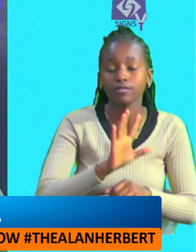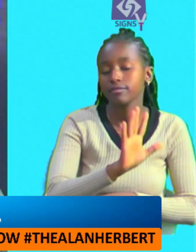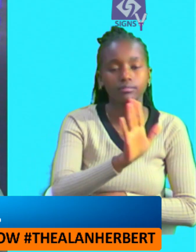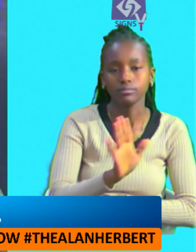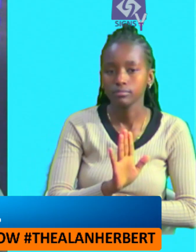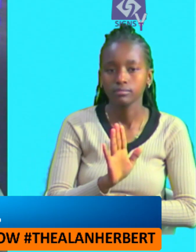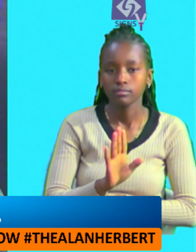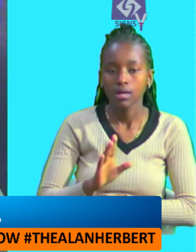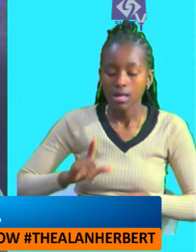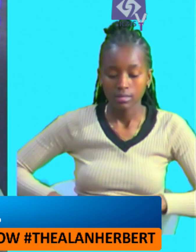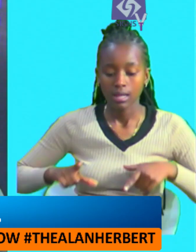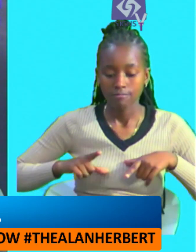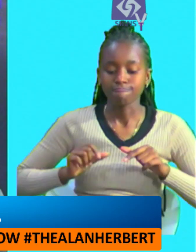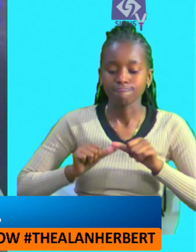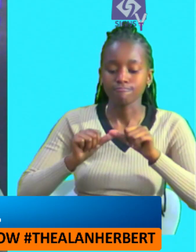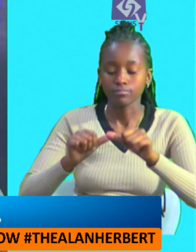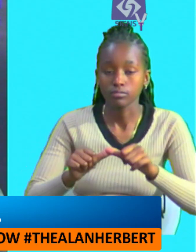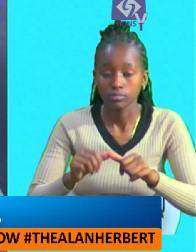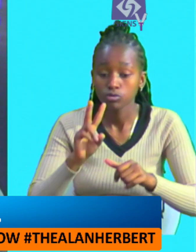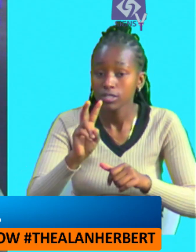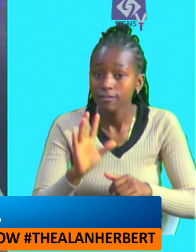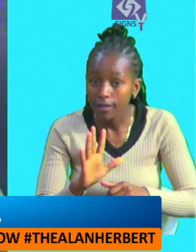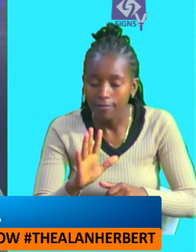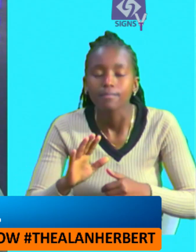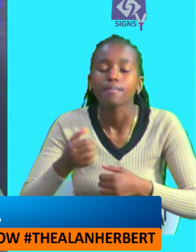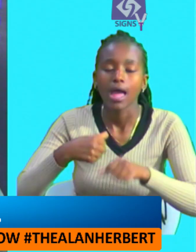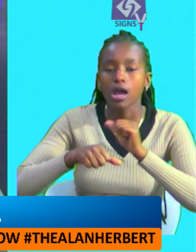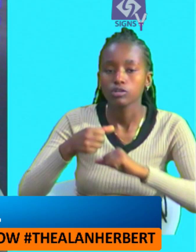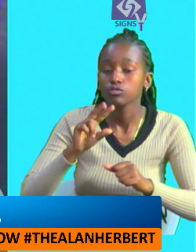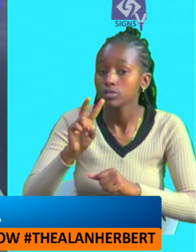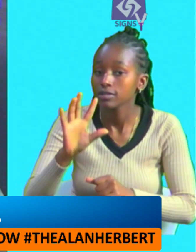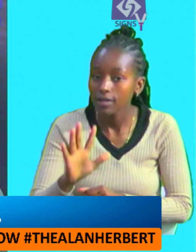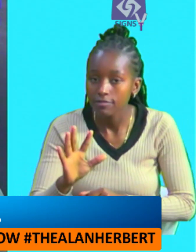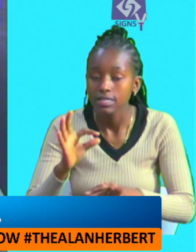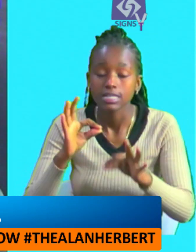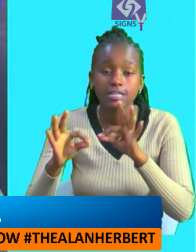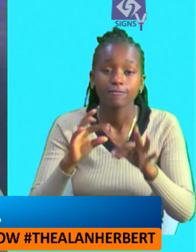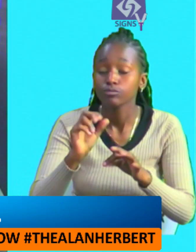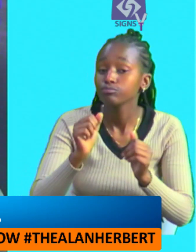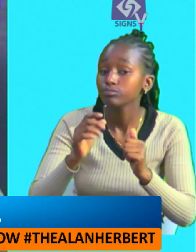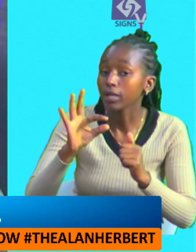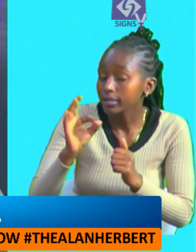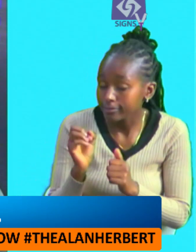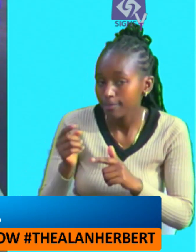she didn't have any kids of her own. Hata moja. Yeah. Like hata moja.